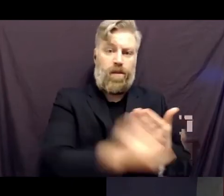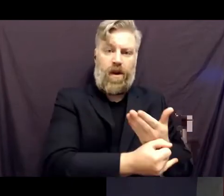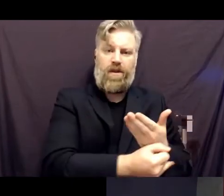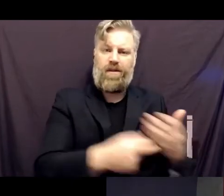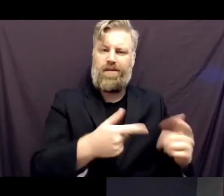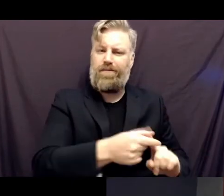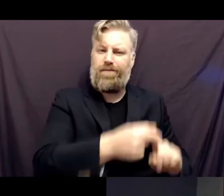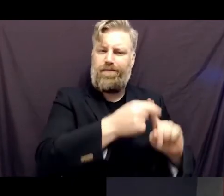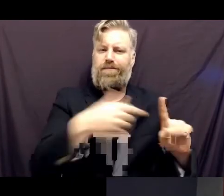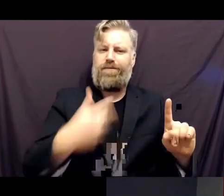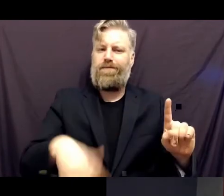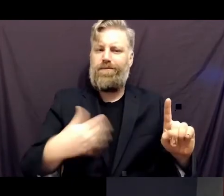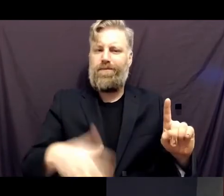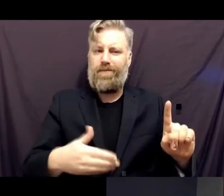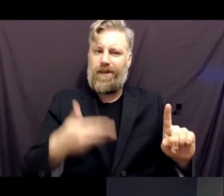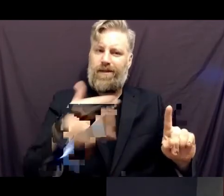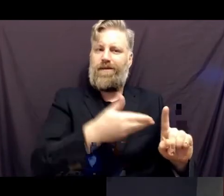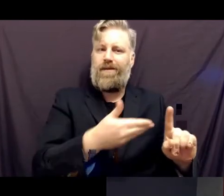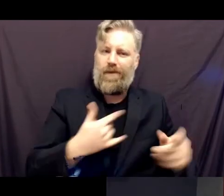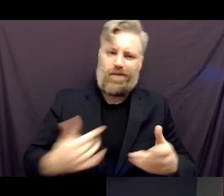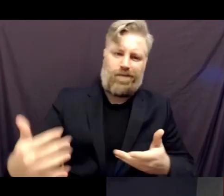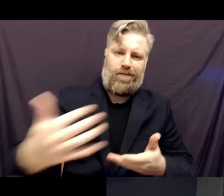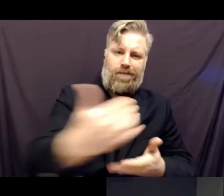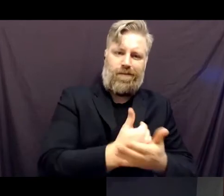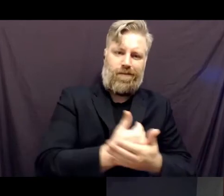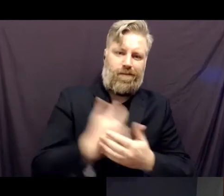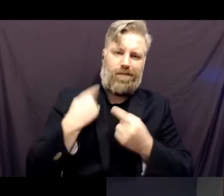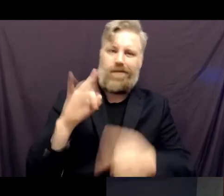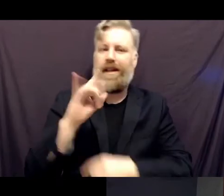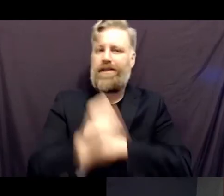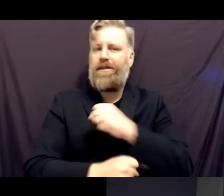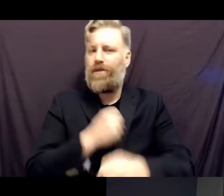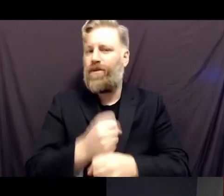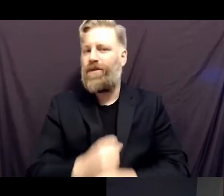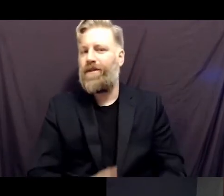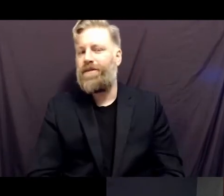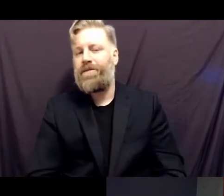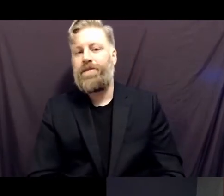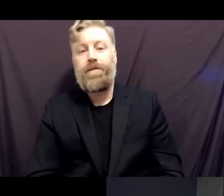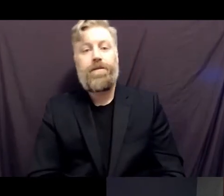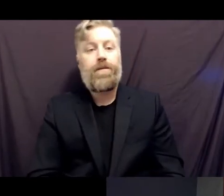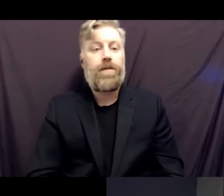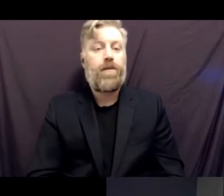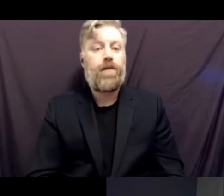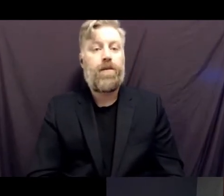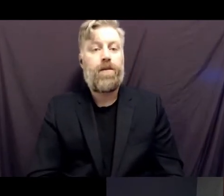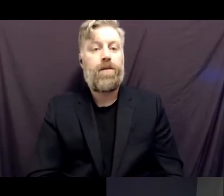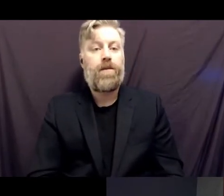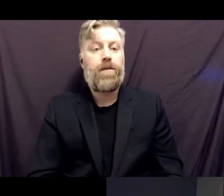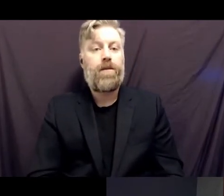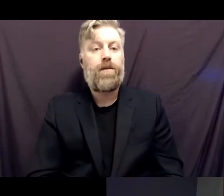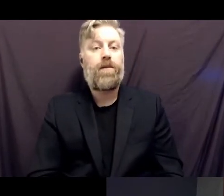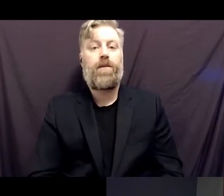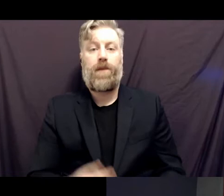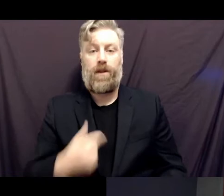expert feedback here over the past 8 years. By connecting it all up